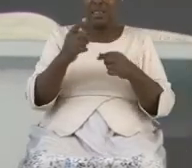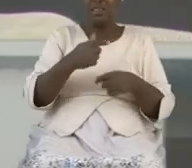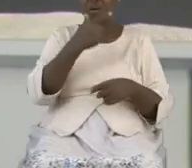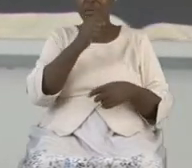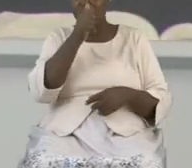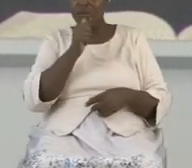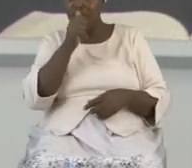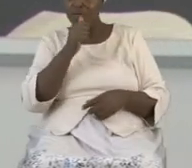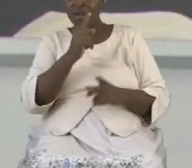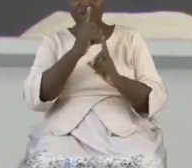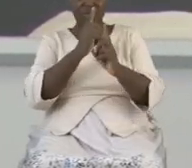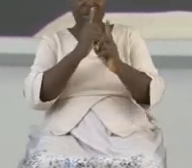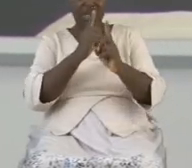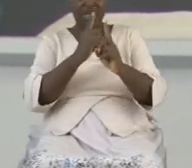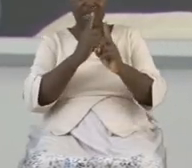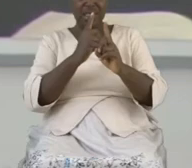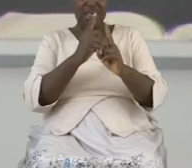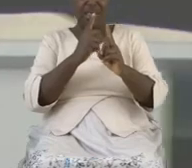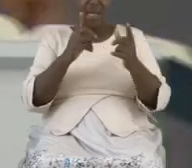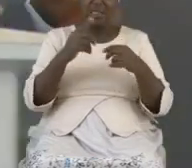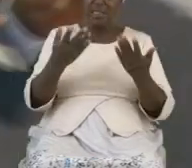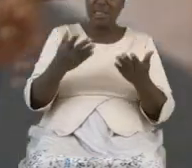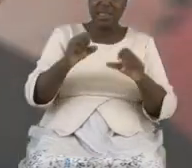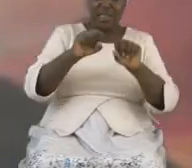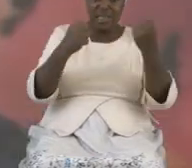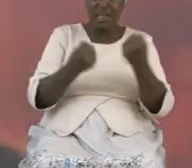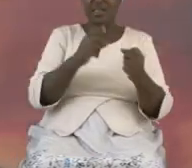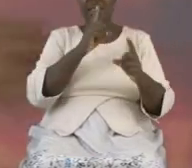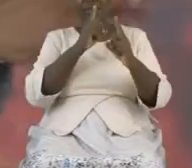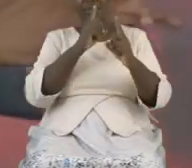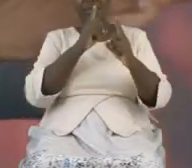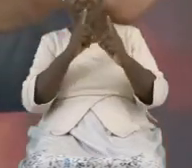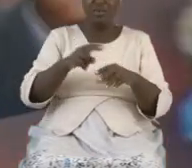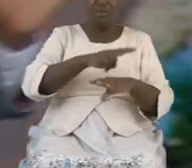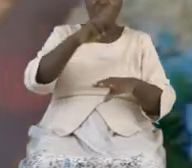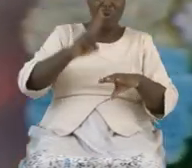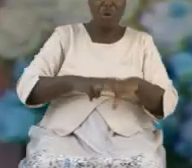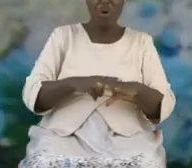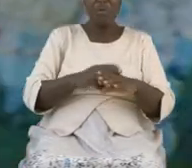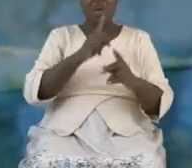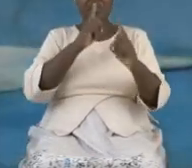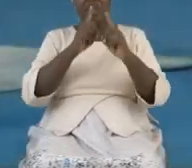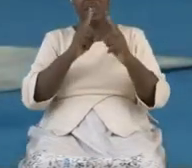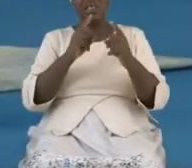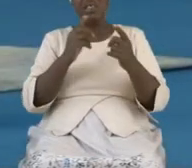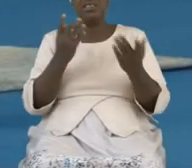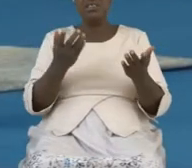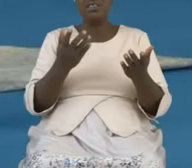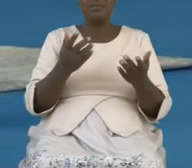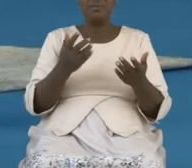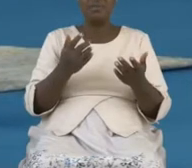Scientific malice. And normal malice. Tribal malice.